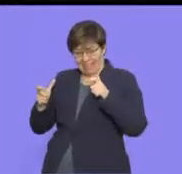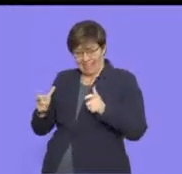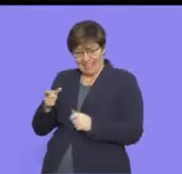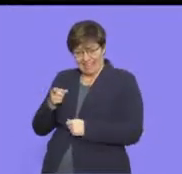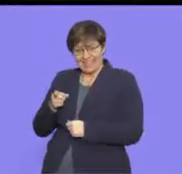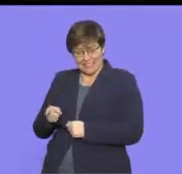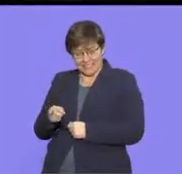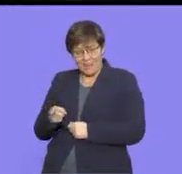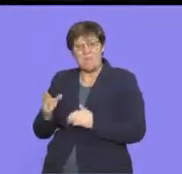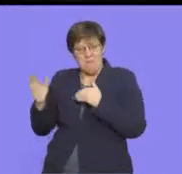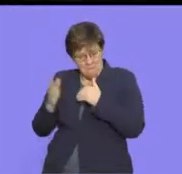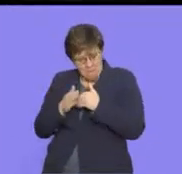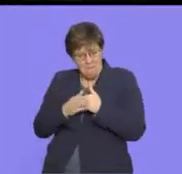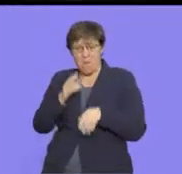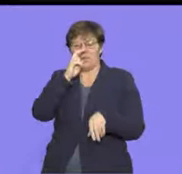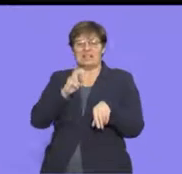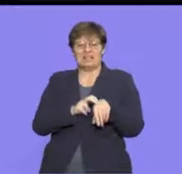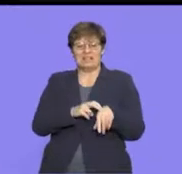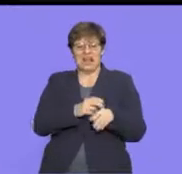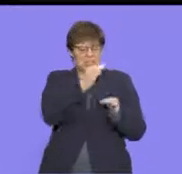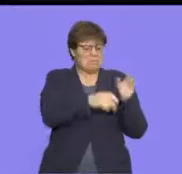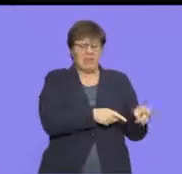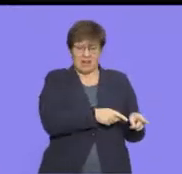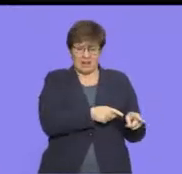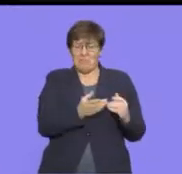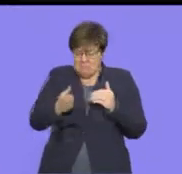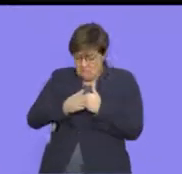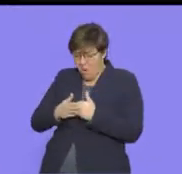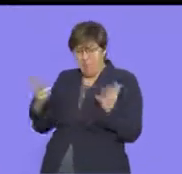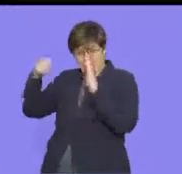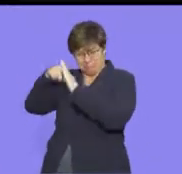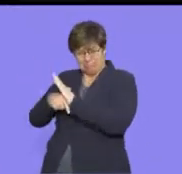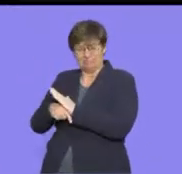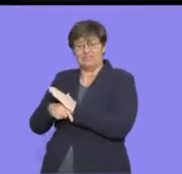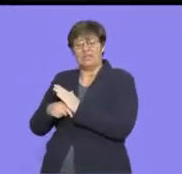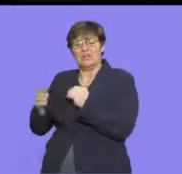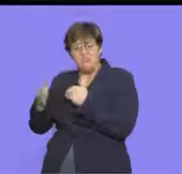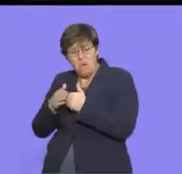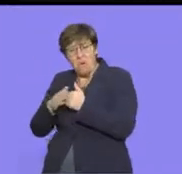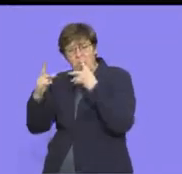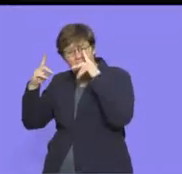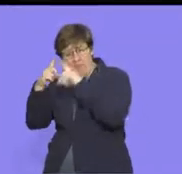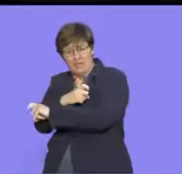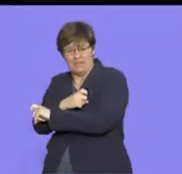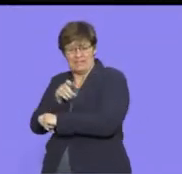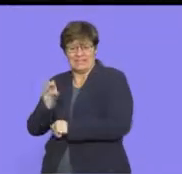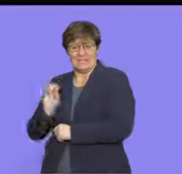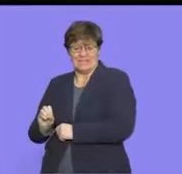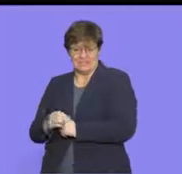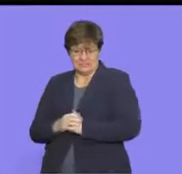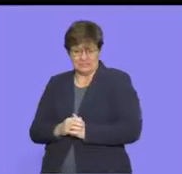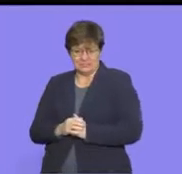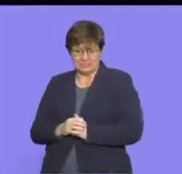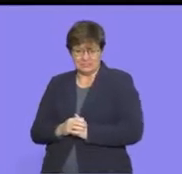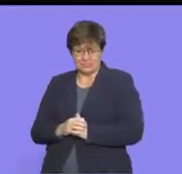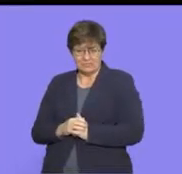something is, we're going to need more of it, and that actually means that we're going to need more complex,